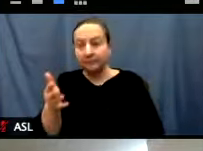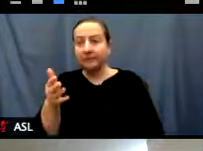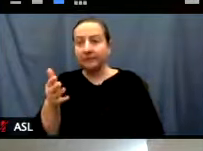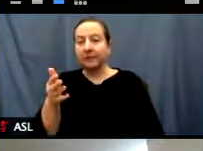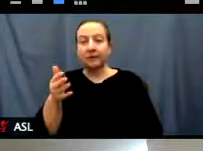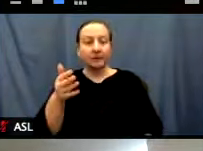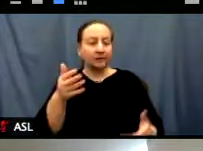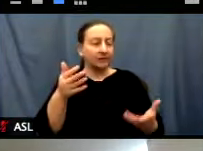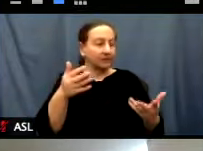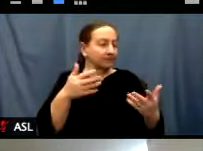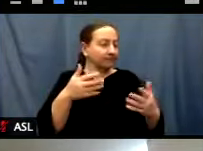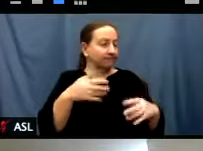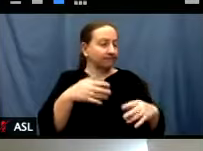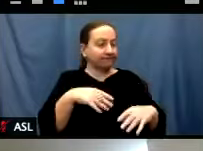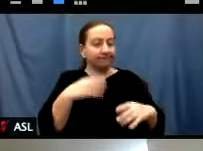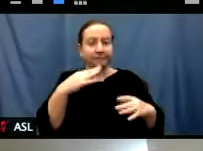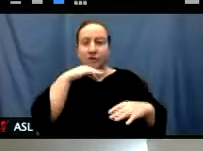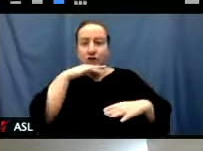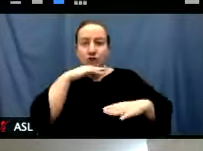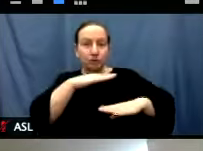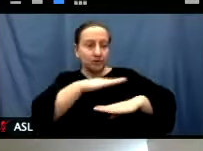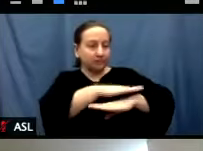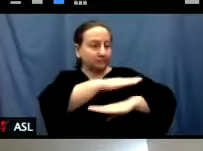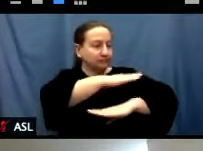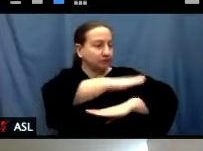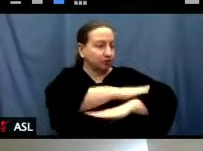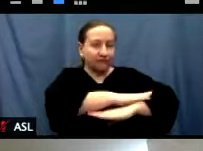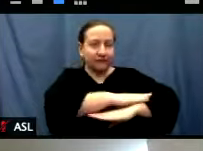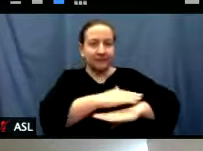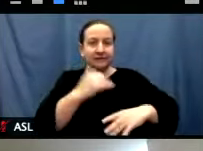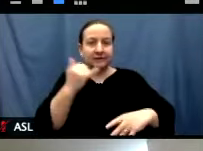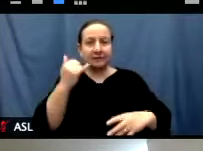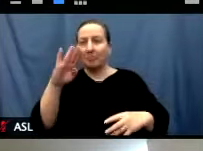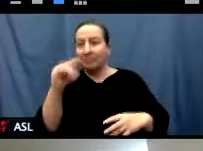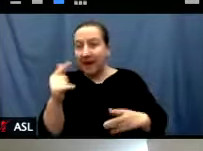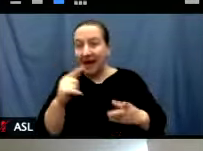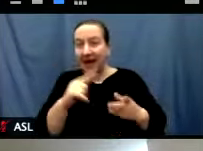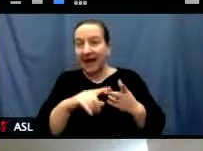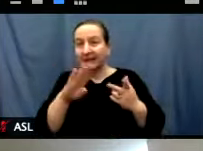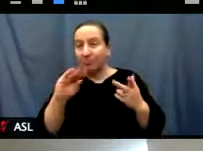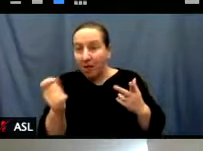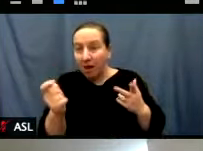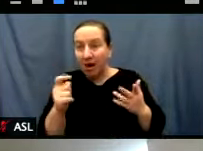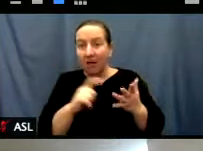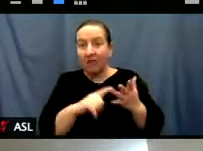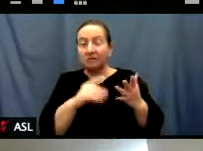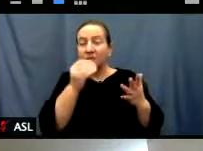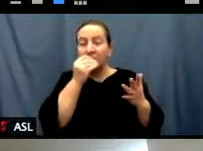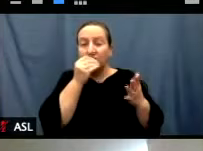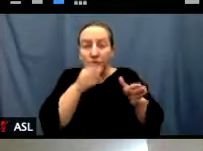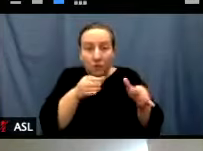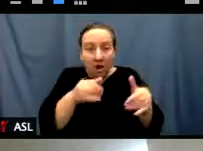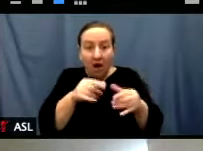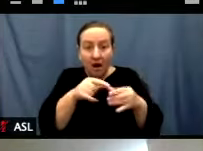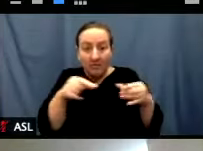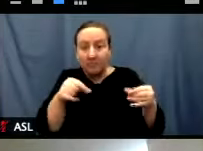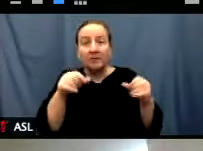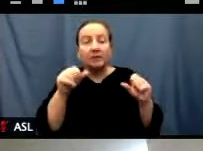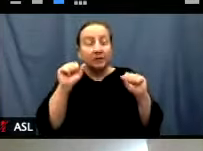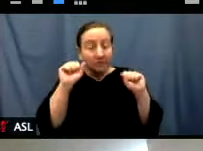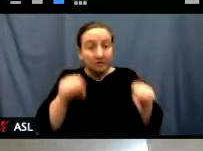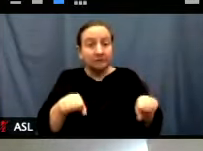contaminated surfaces, whether that's a plastic bag or a box or a food item, those are ways